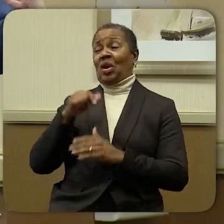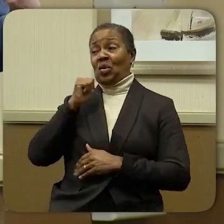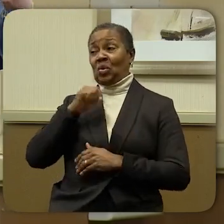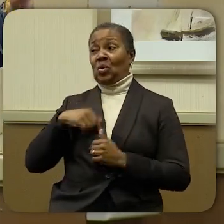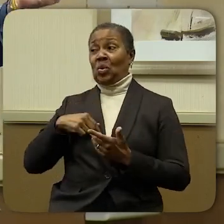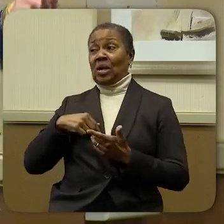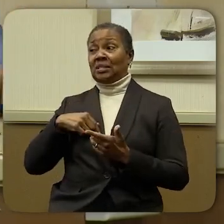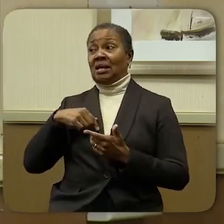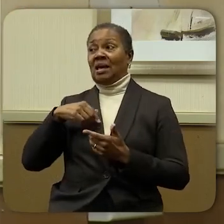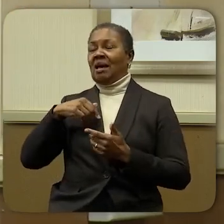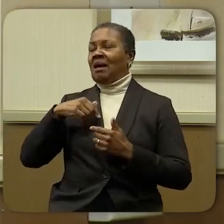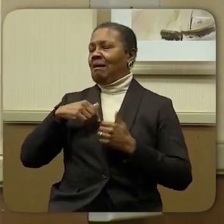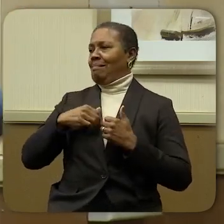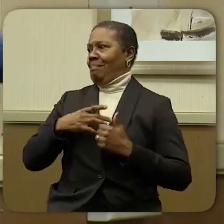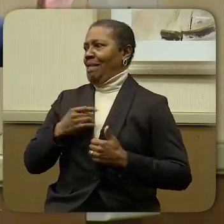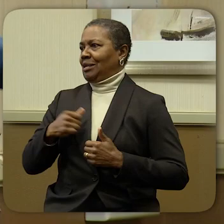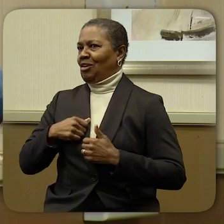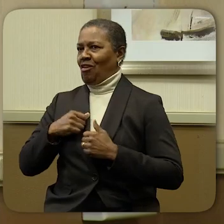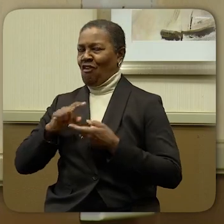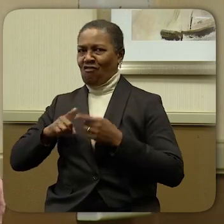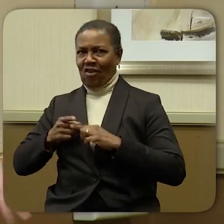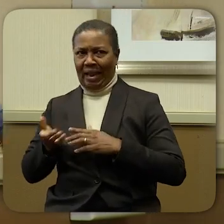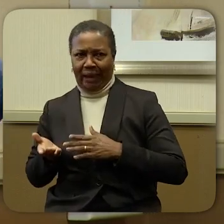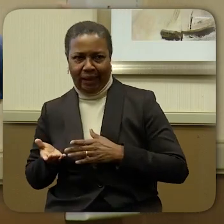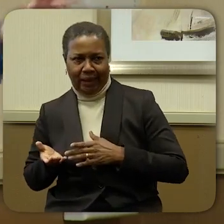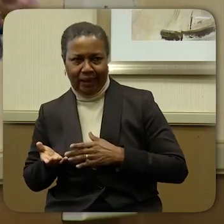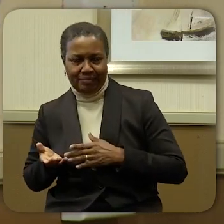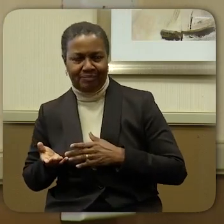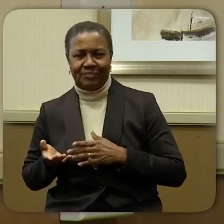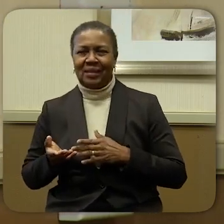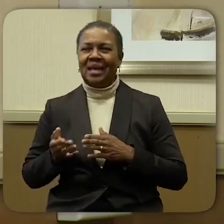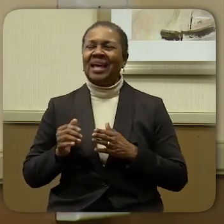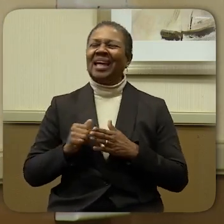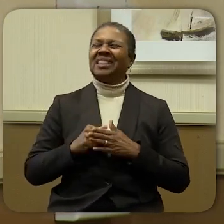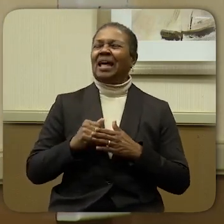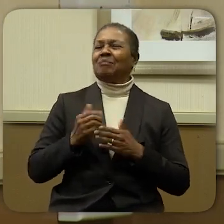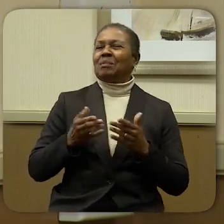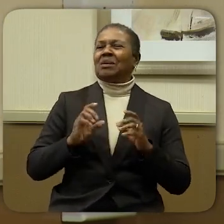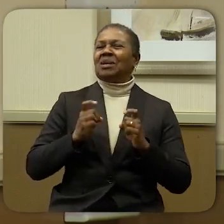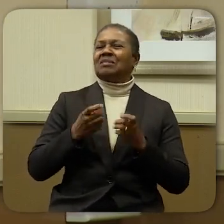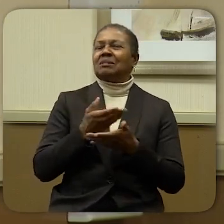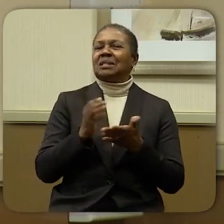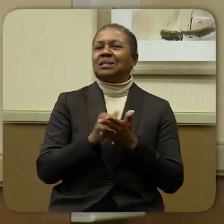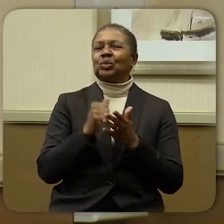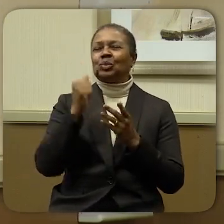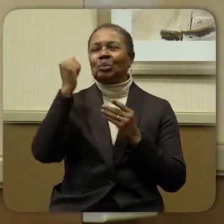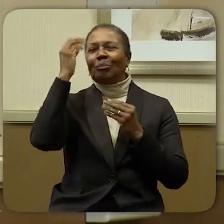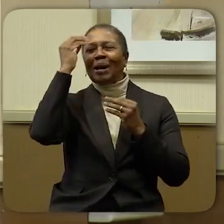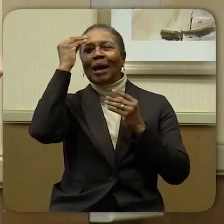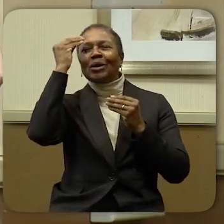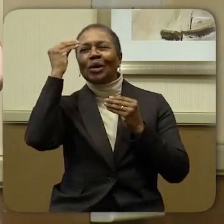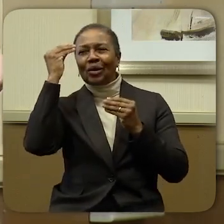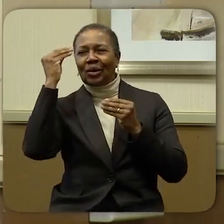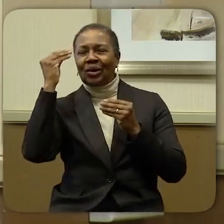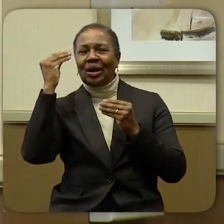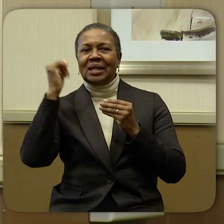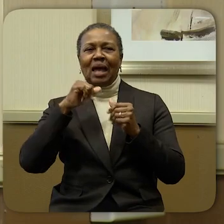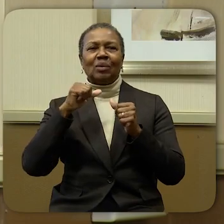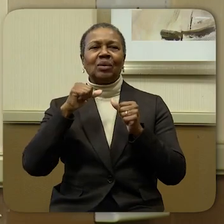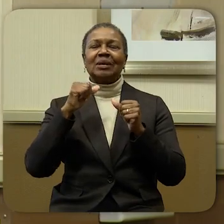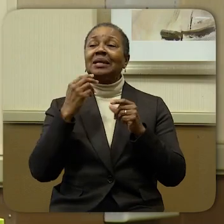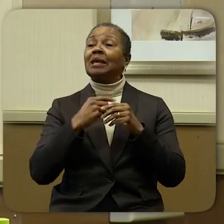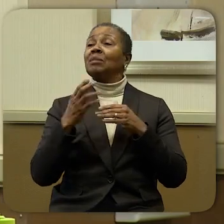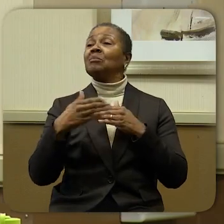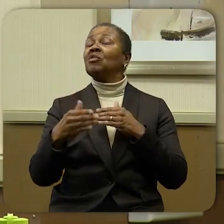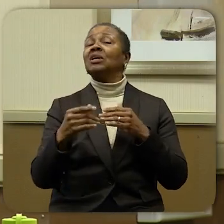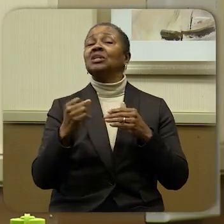on her friend, that kind of thing. So hopefully that's like gives you some things to ponder around that. And then I'm going to keep us moving so we